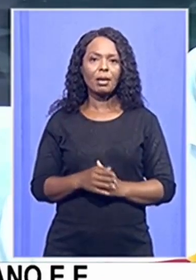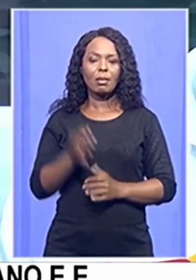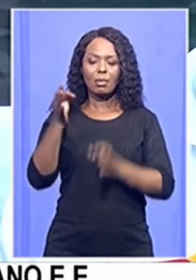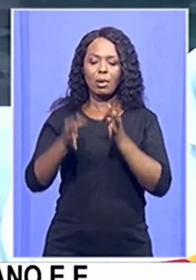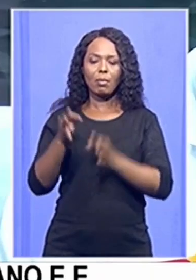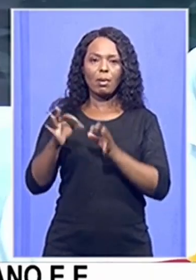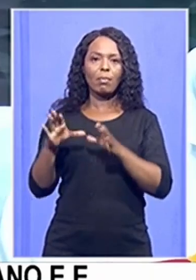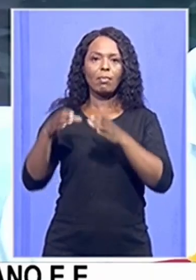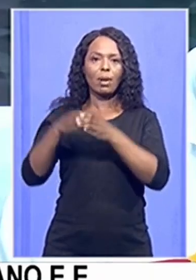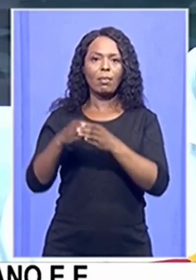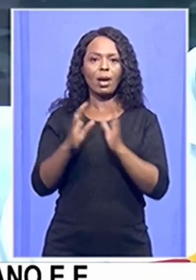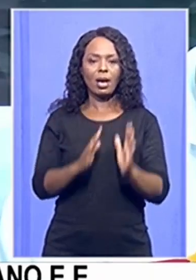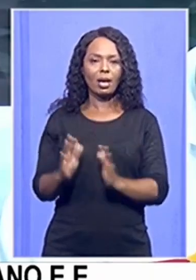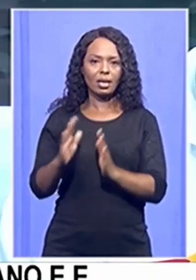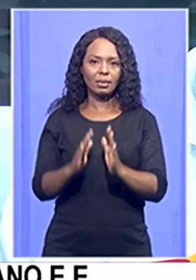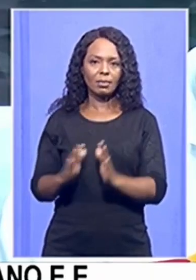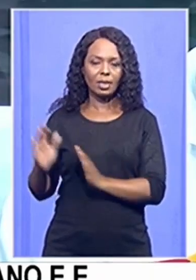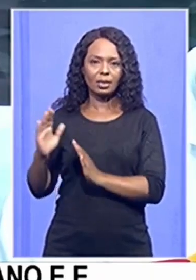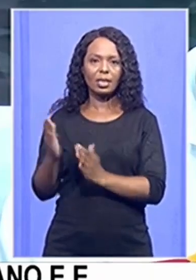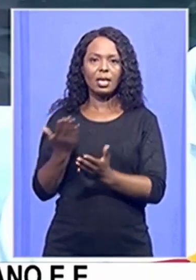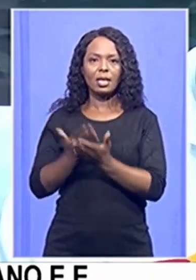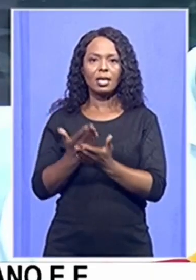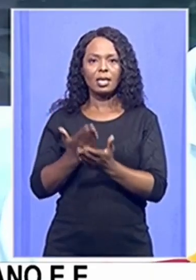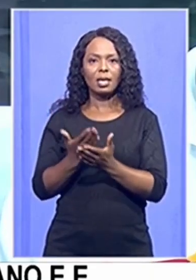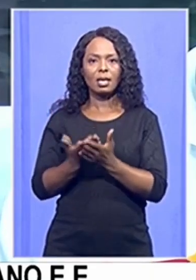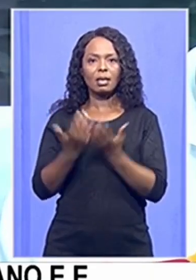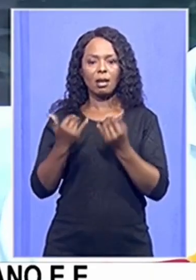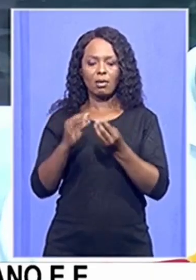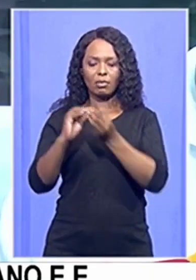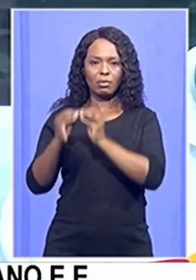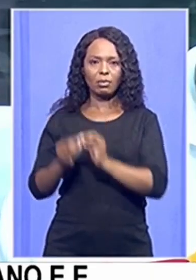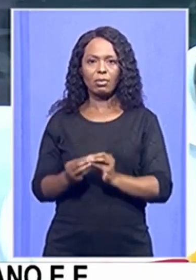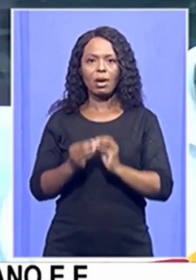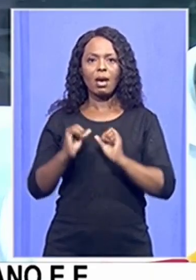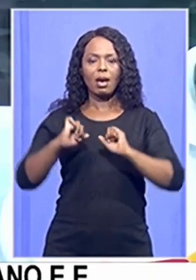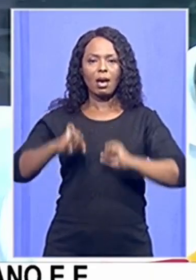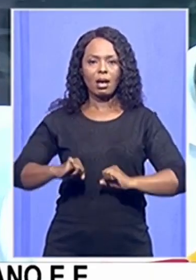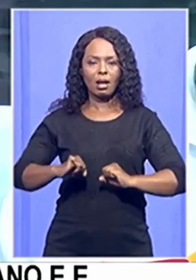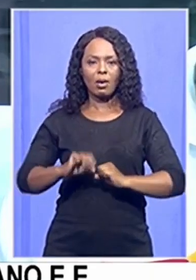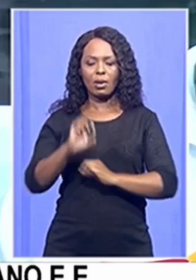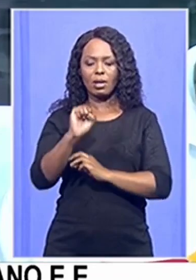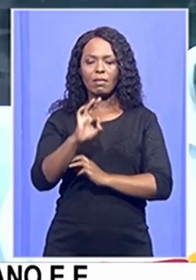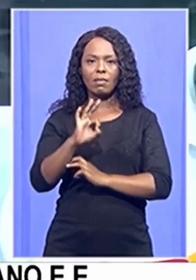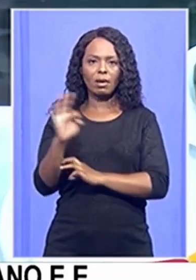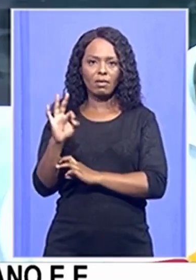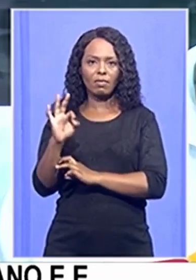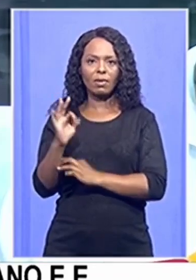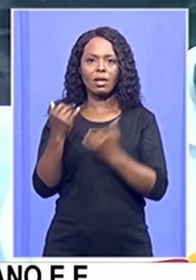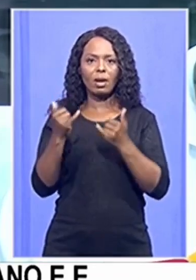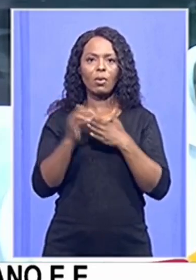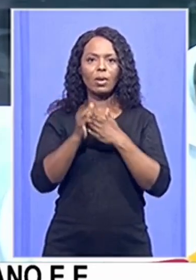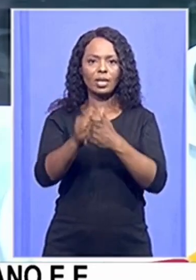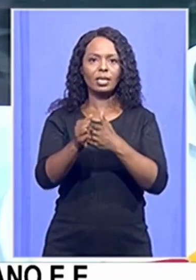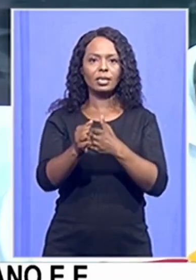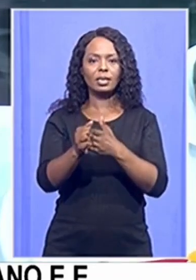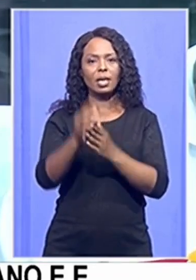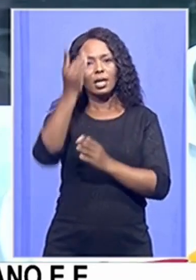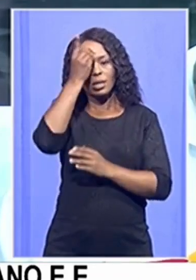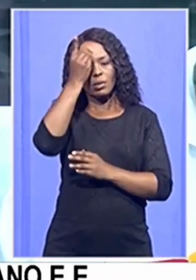bloc arrangement could be consolidated to allow the EFF to lead